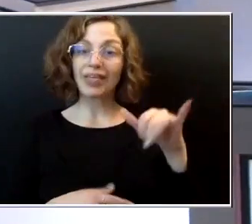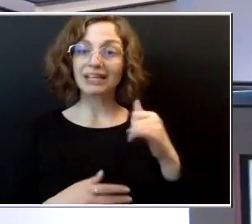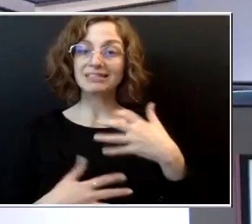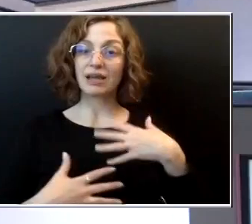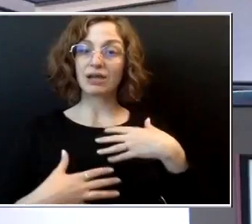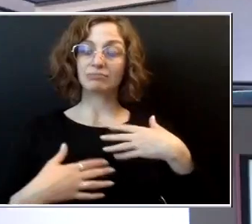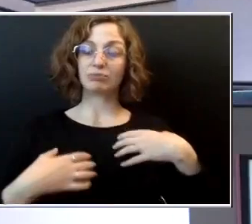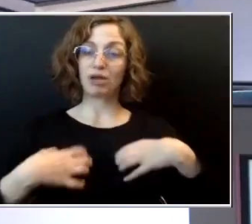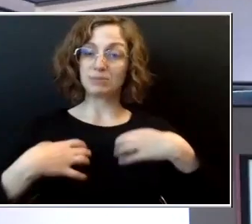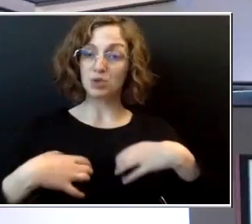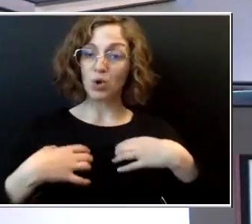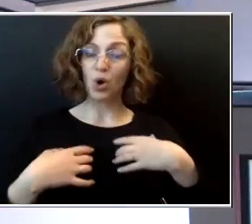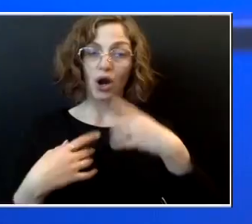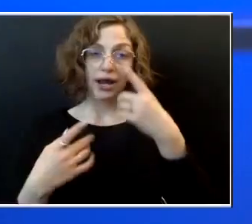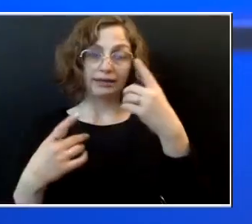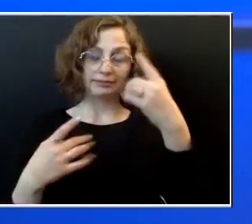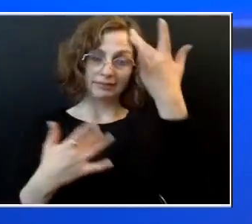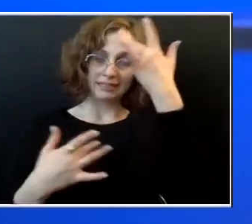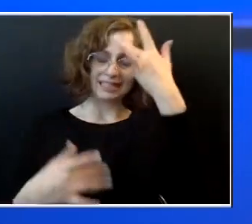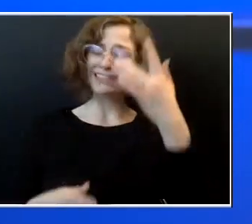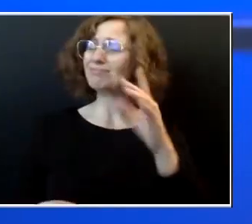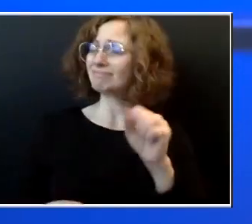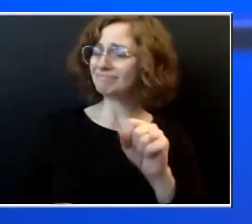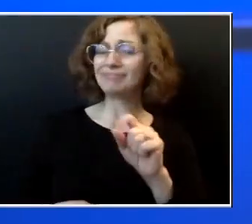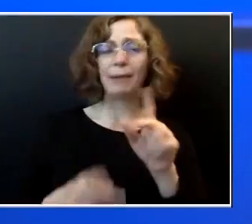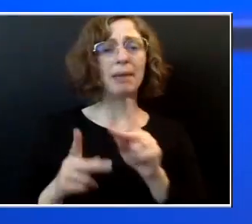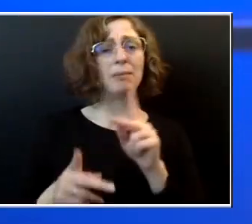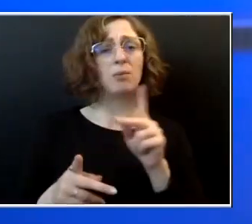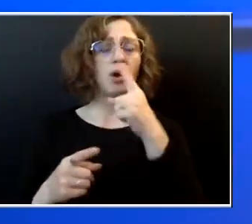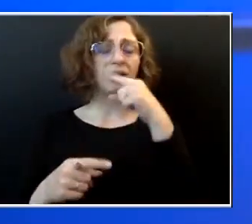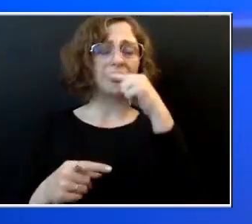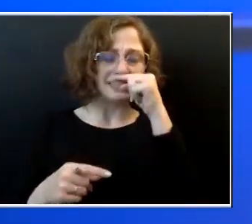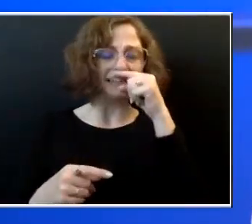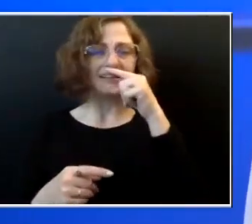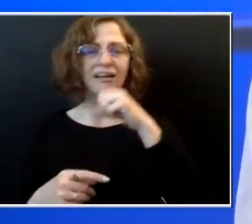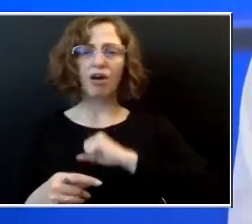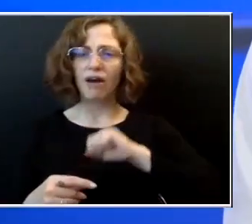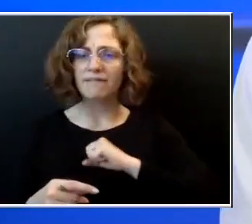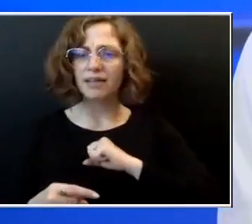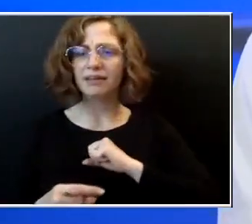sneezing, coughing, and the doctors were smart. They caught